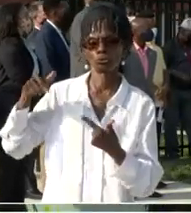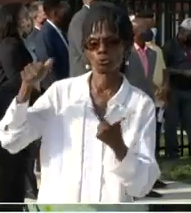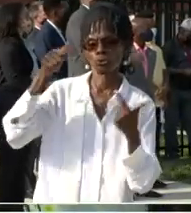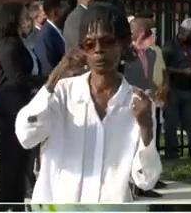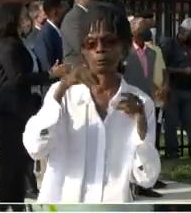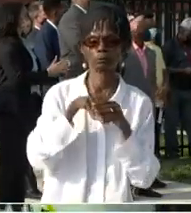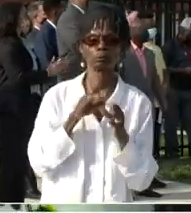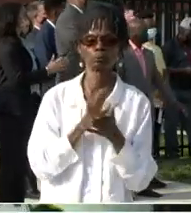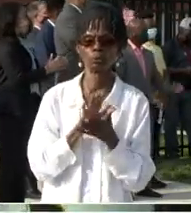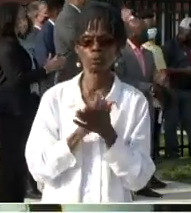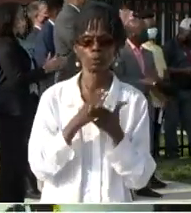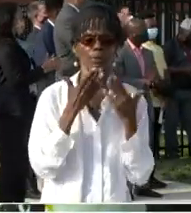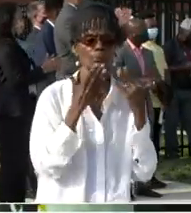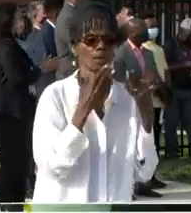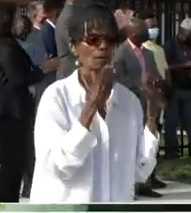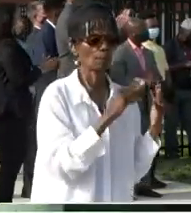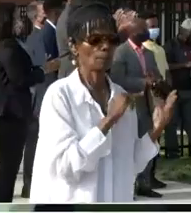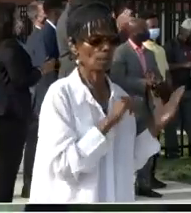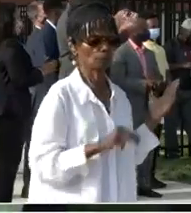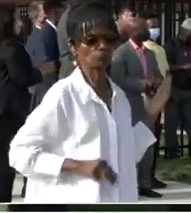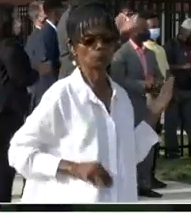Hine community. Thank you.